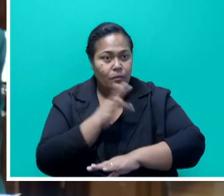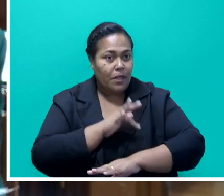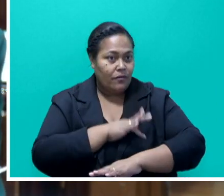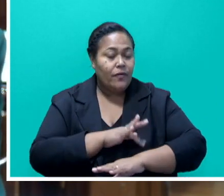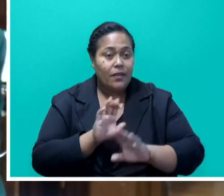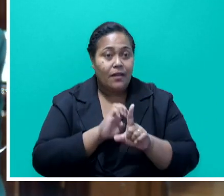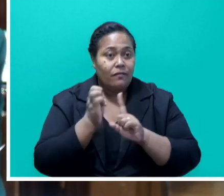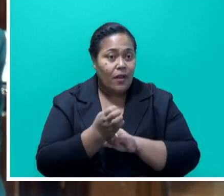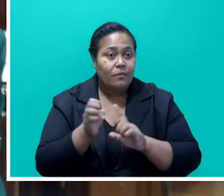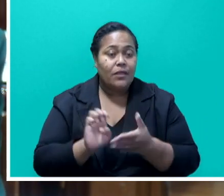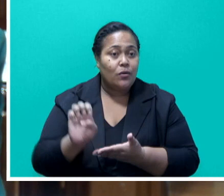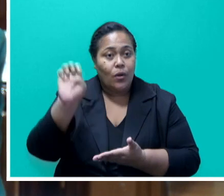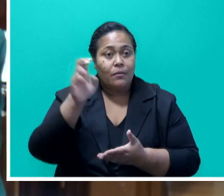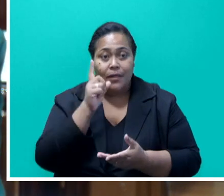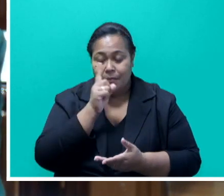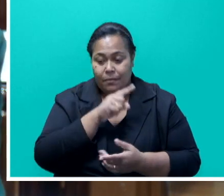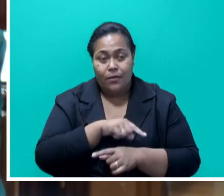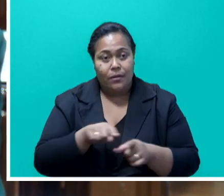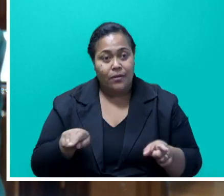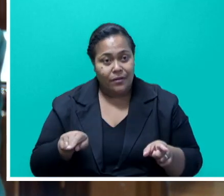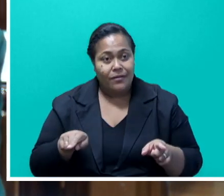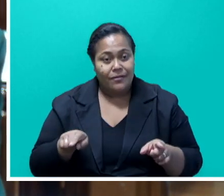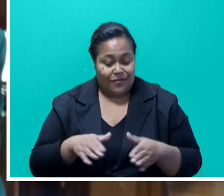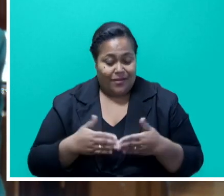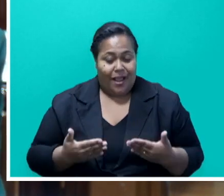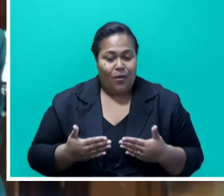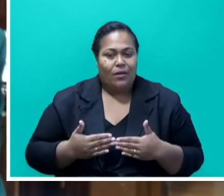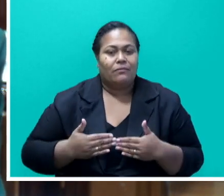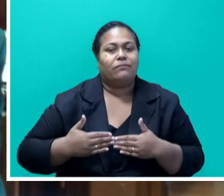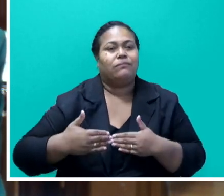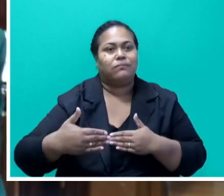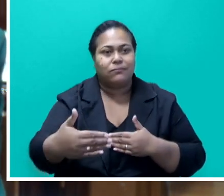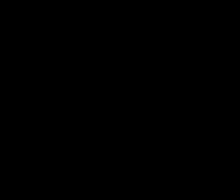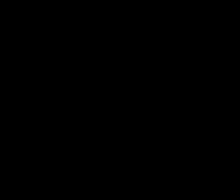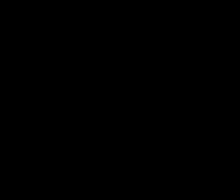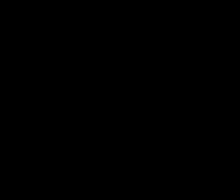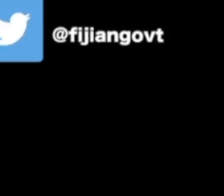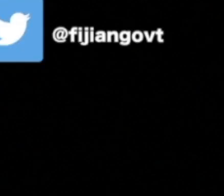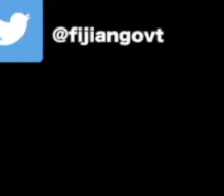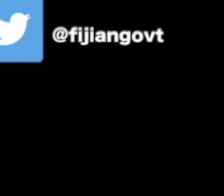our economy, and our people, now and for decades to come. Thank you, Honourable Speaker.